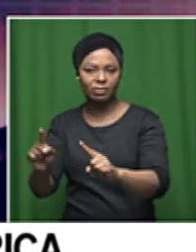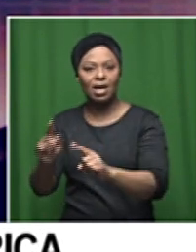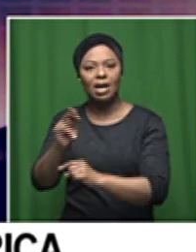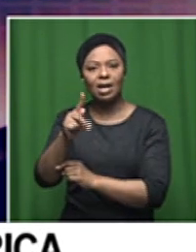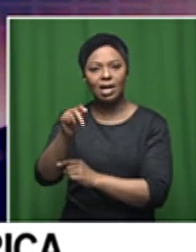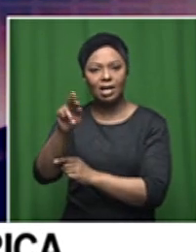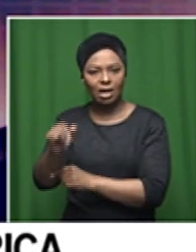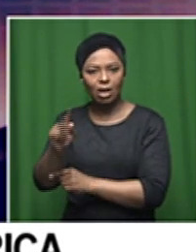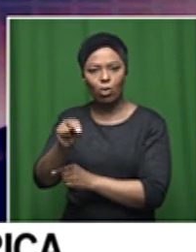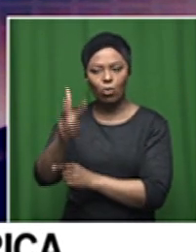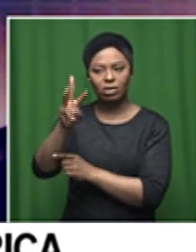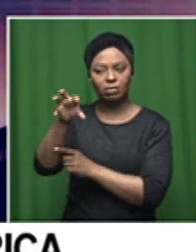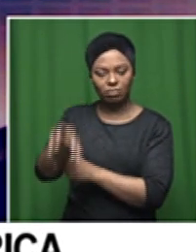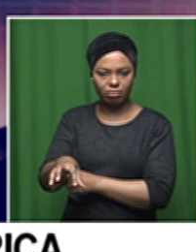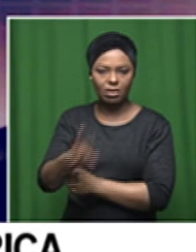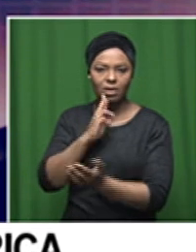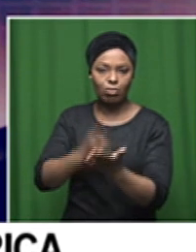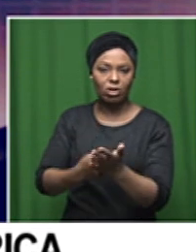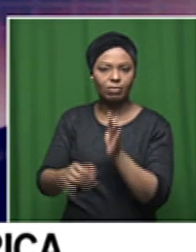Northwest and compiled this report.